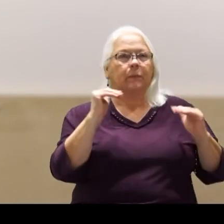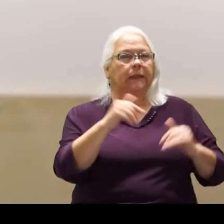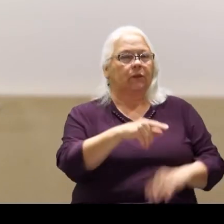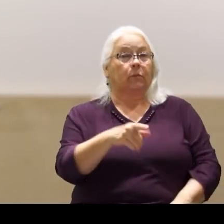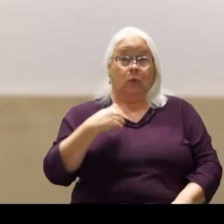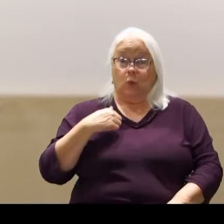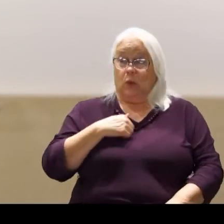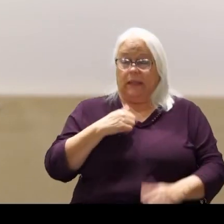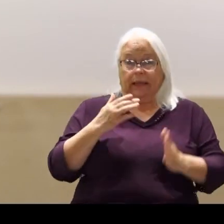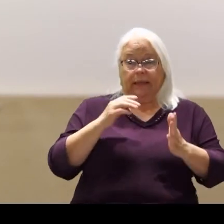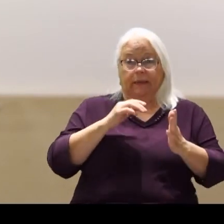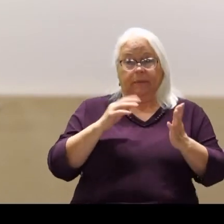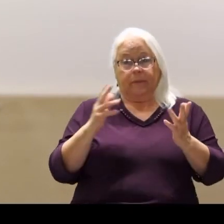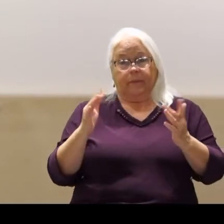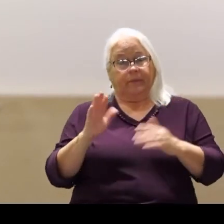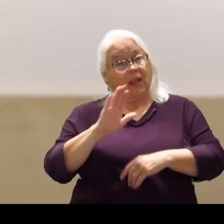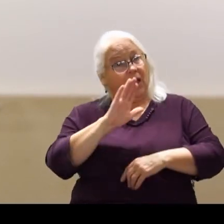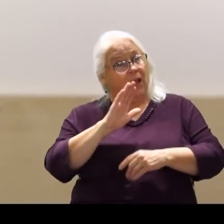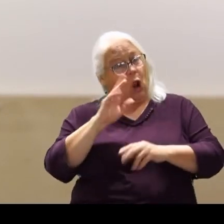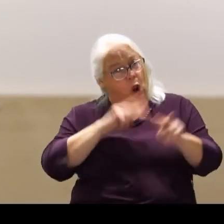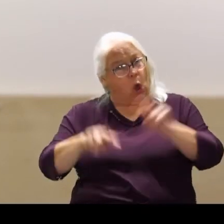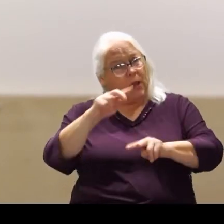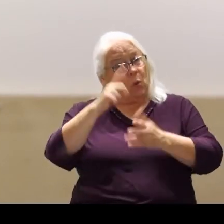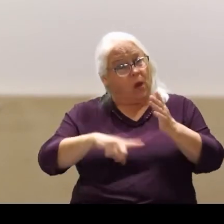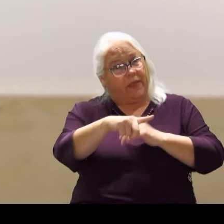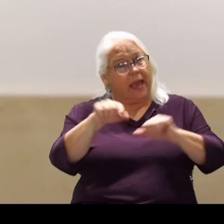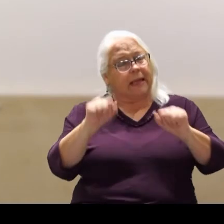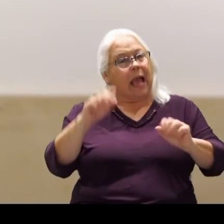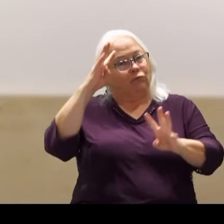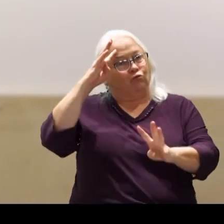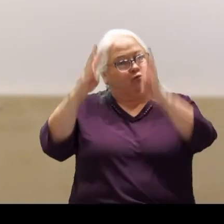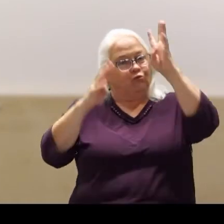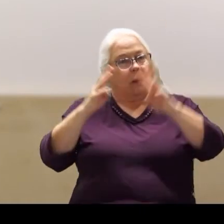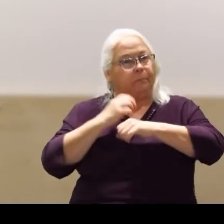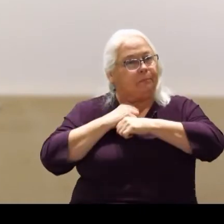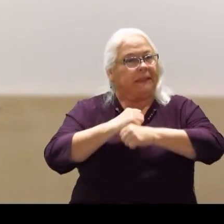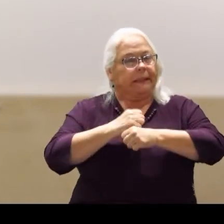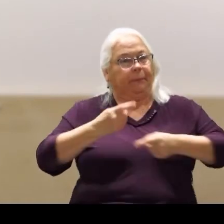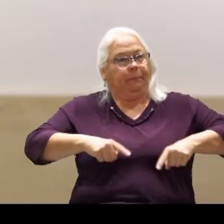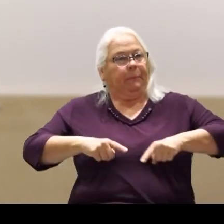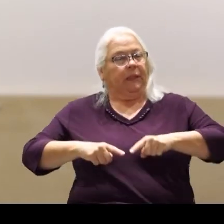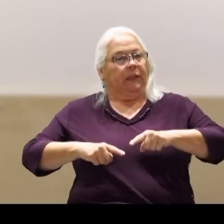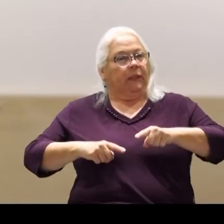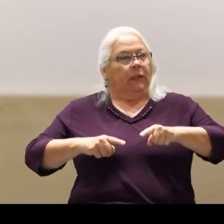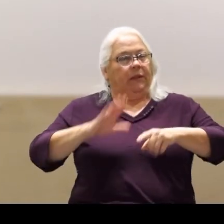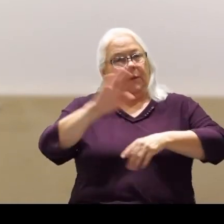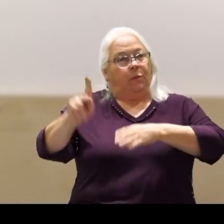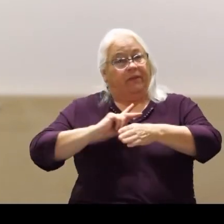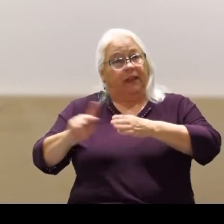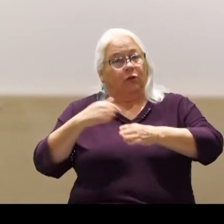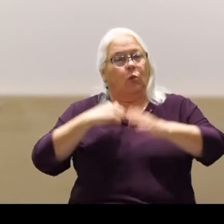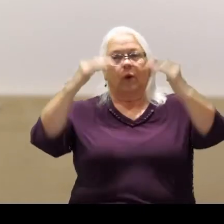and I think we underestimate what they can create and